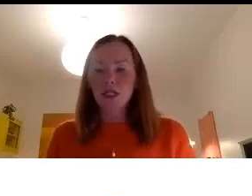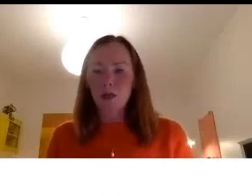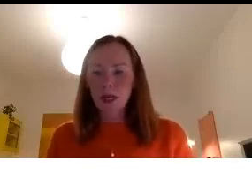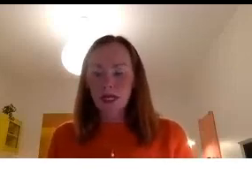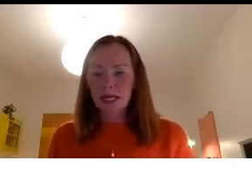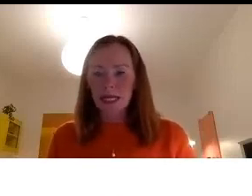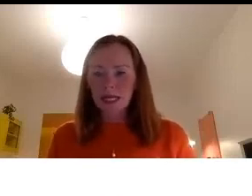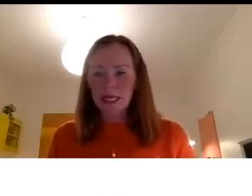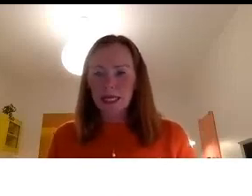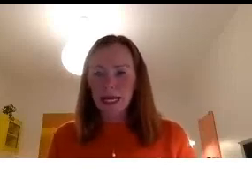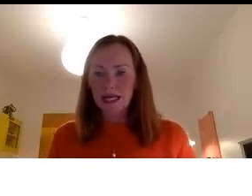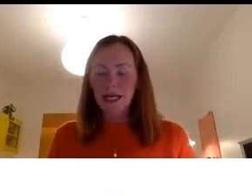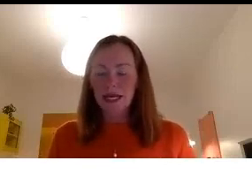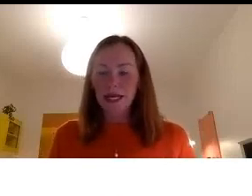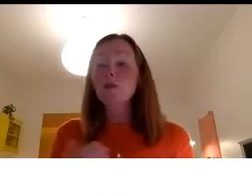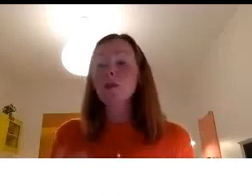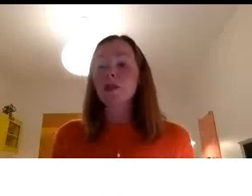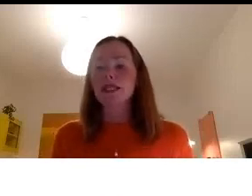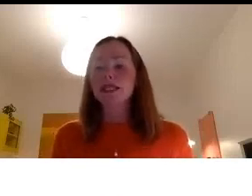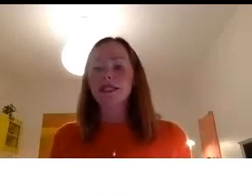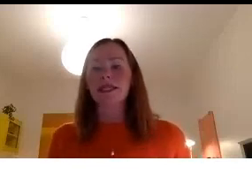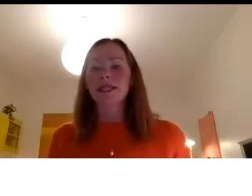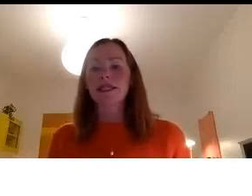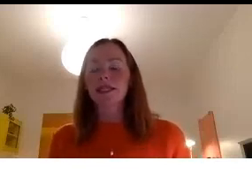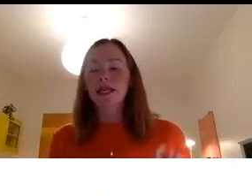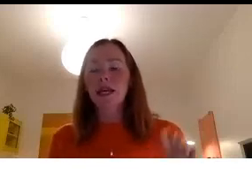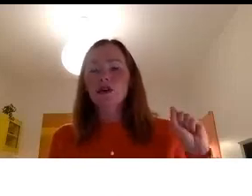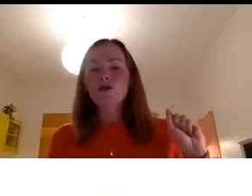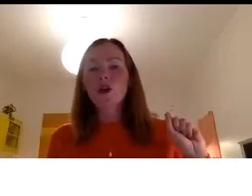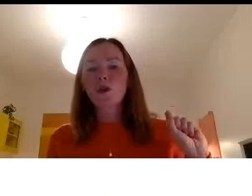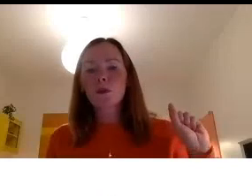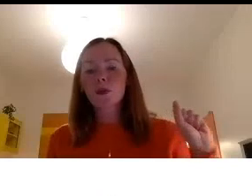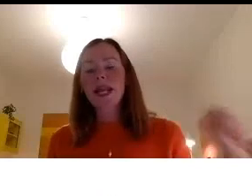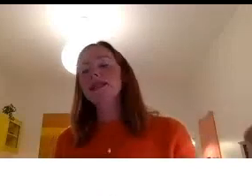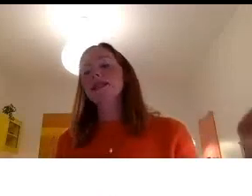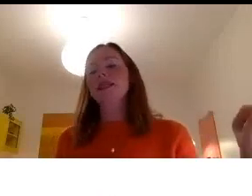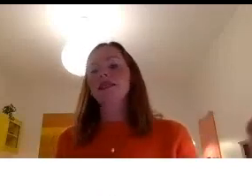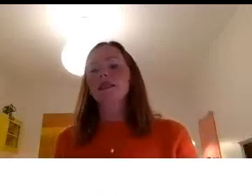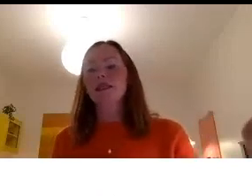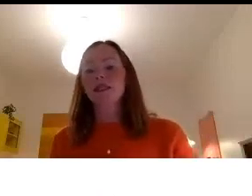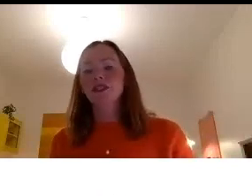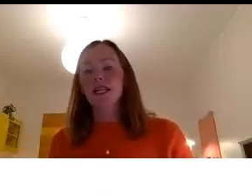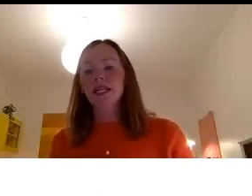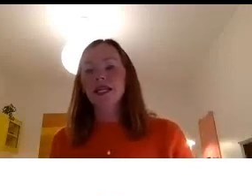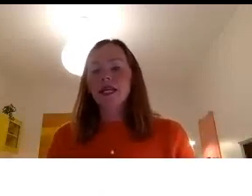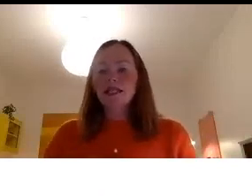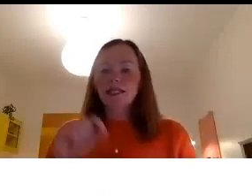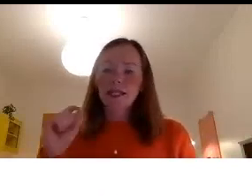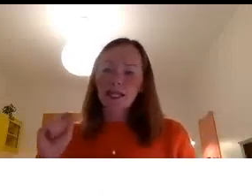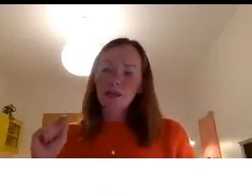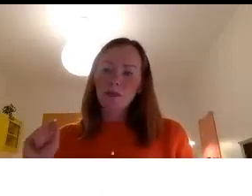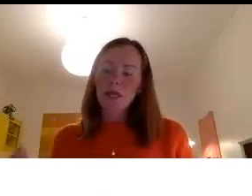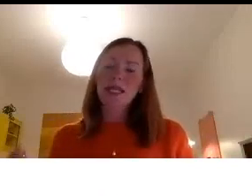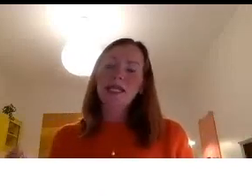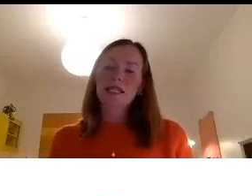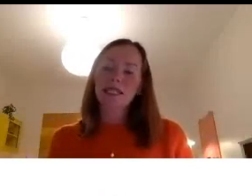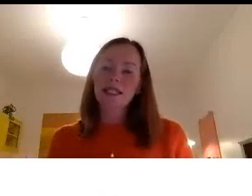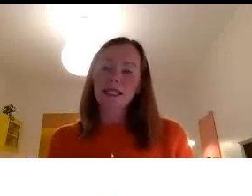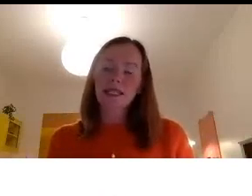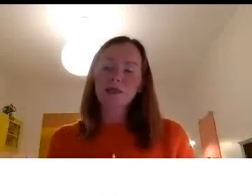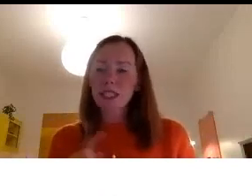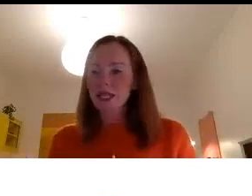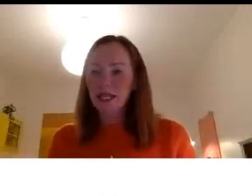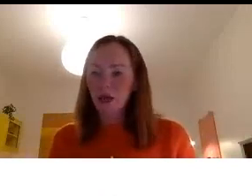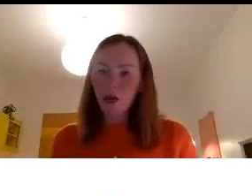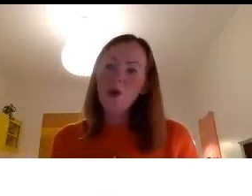for example, and implement this from planting the tree till building the